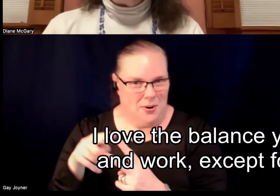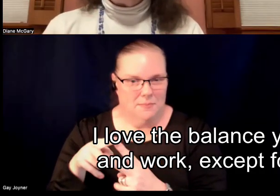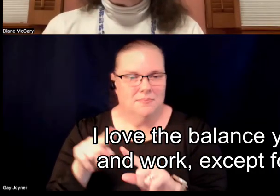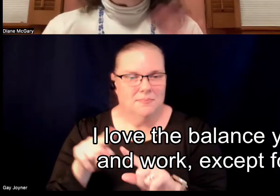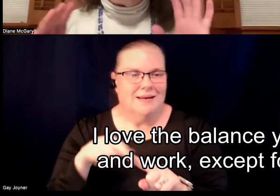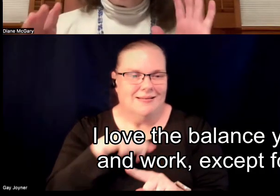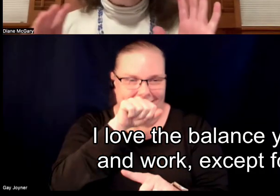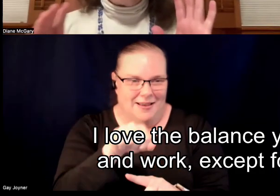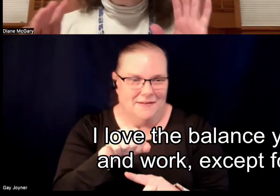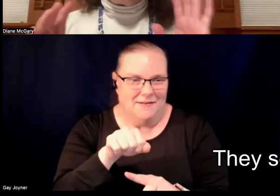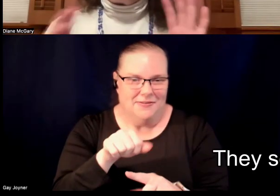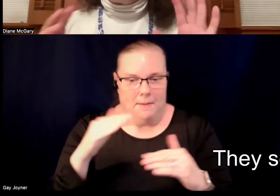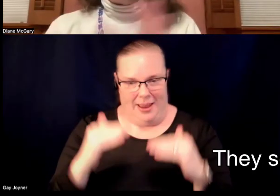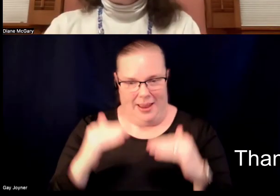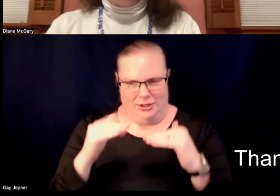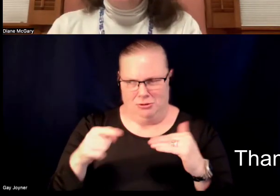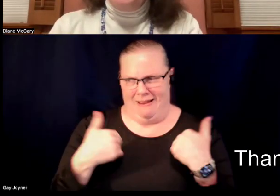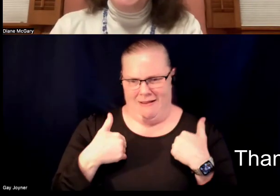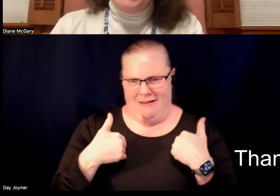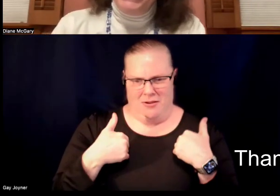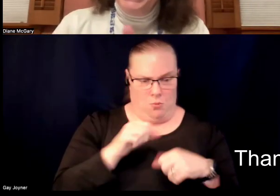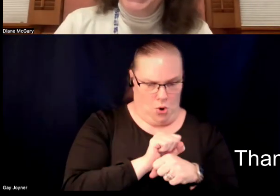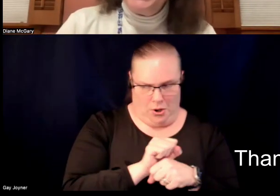life and work, except for the horror movies. They scare me.